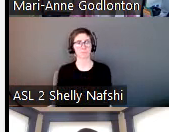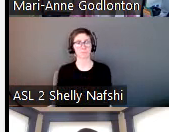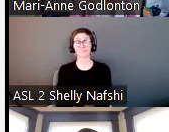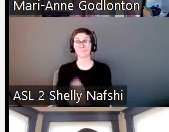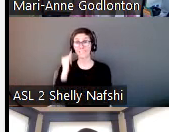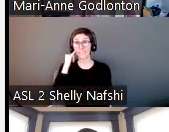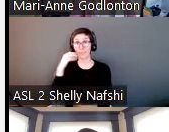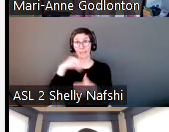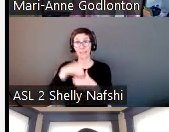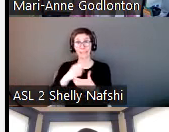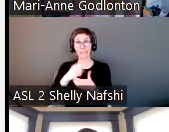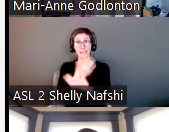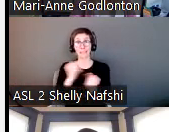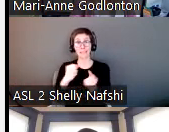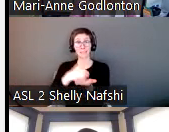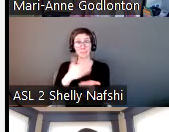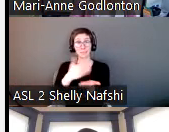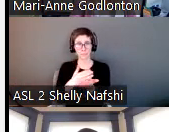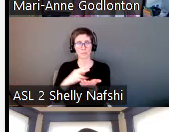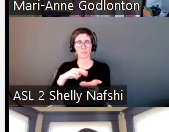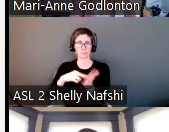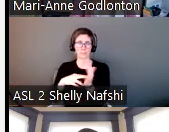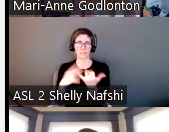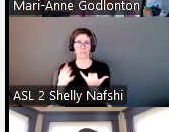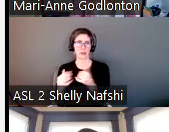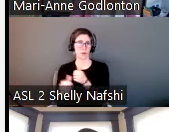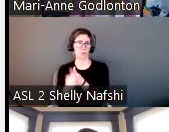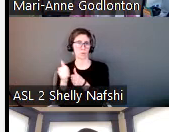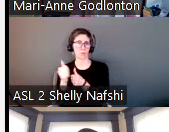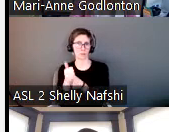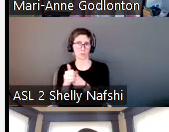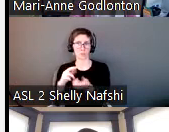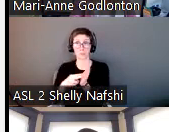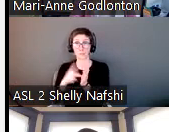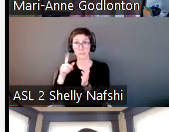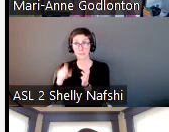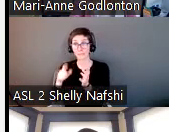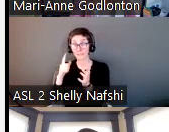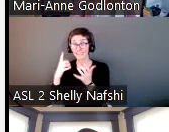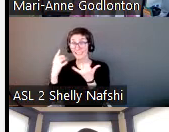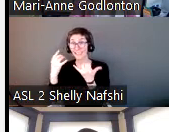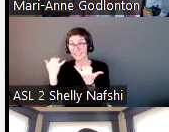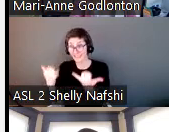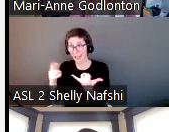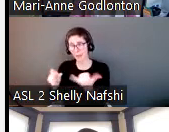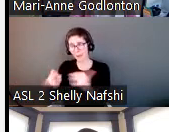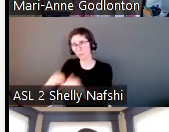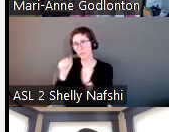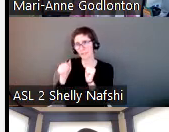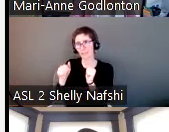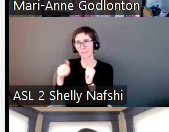imminent danger. So they need to leave their situation immediately for fear of their life.